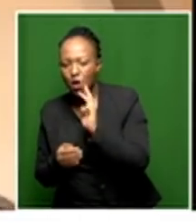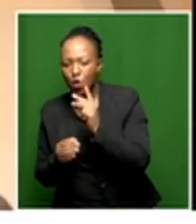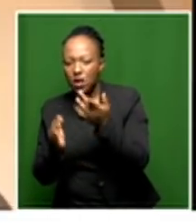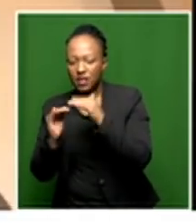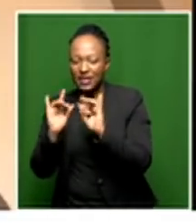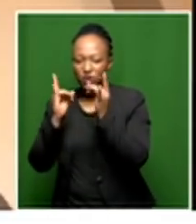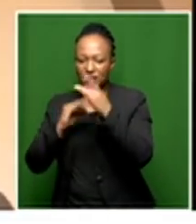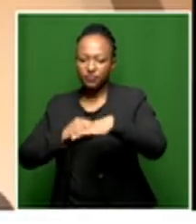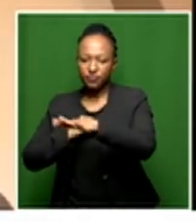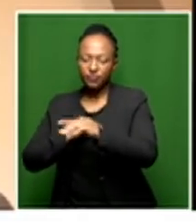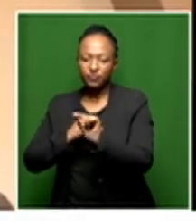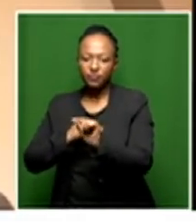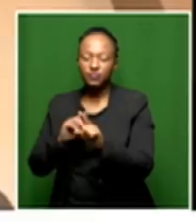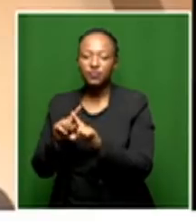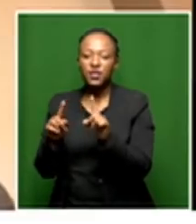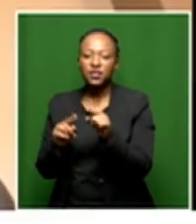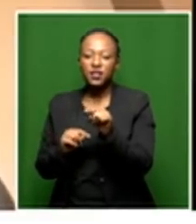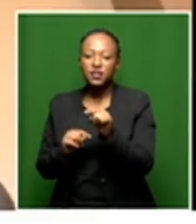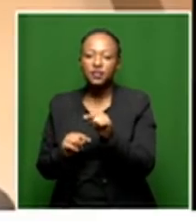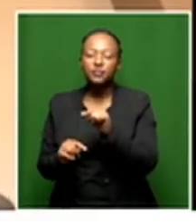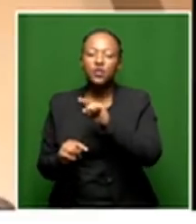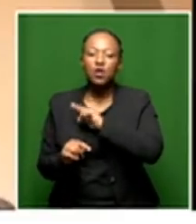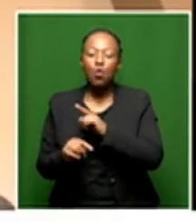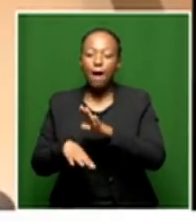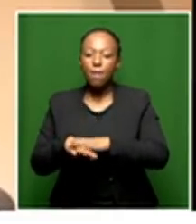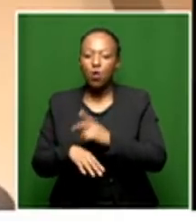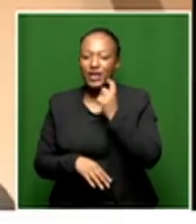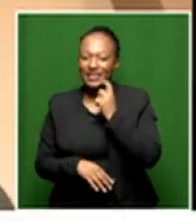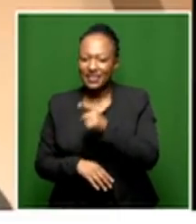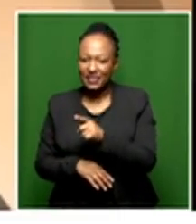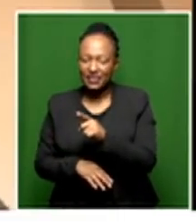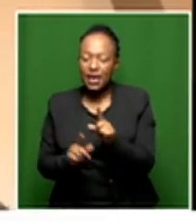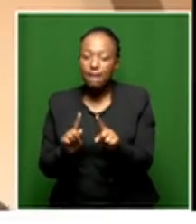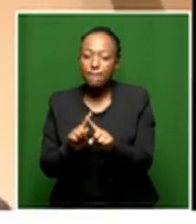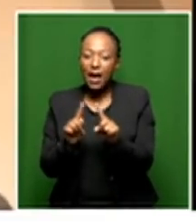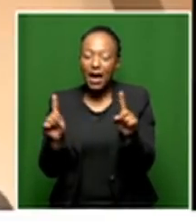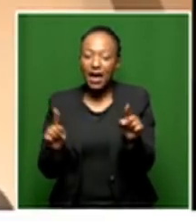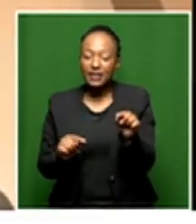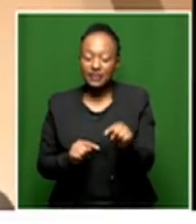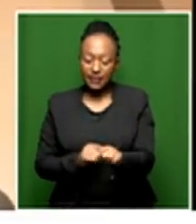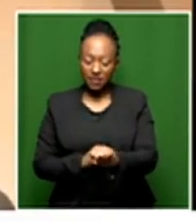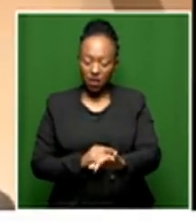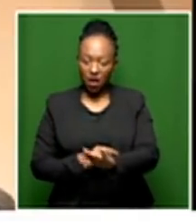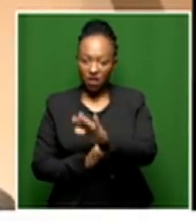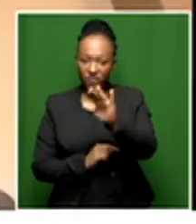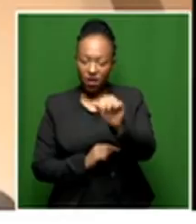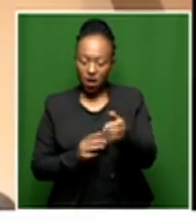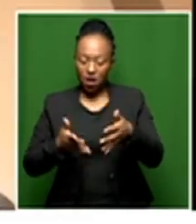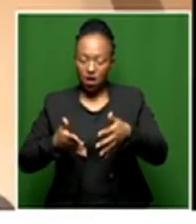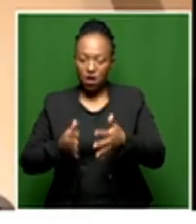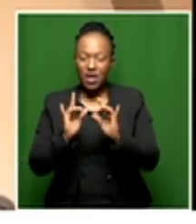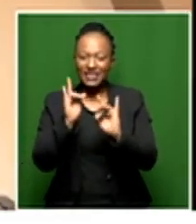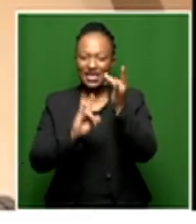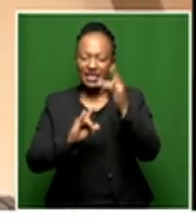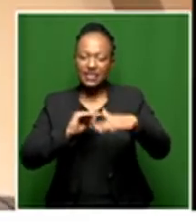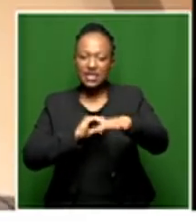many other cities it is much more easier. However, in South Africa, our cities are